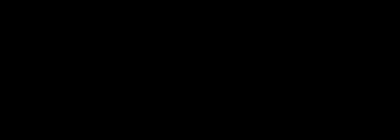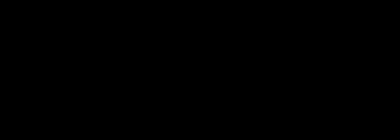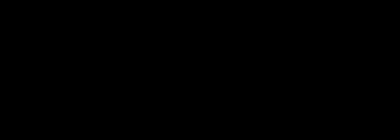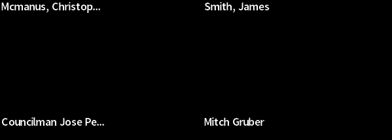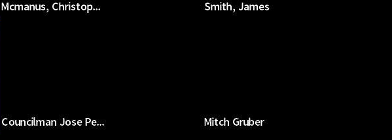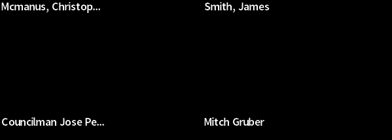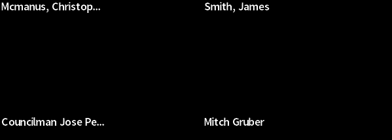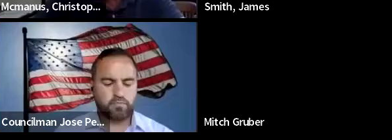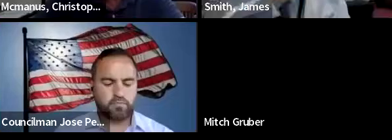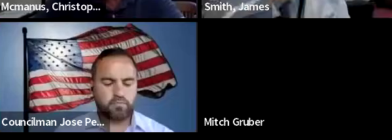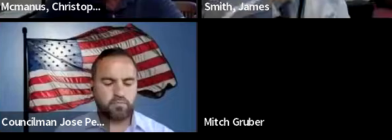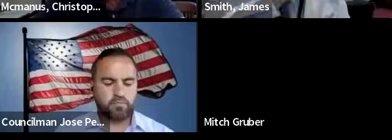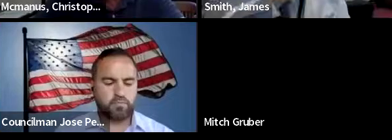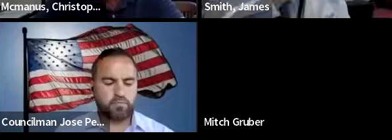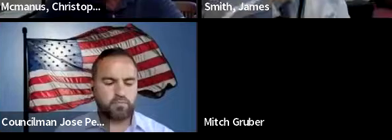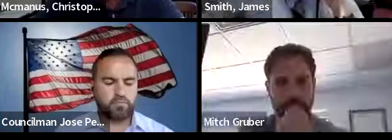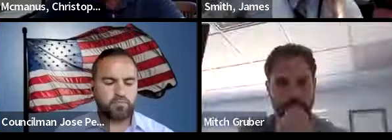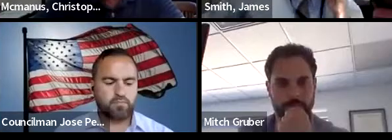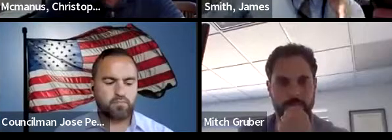Good.